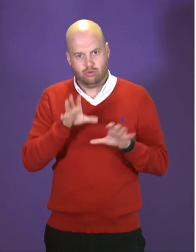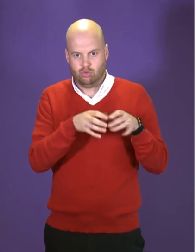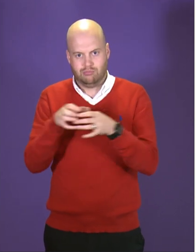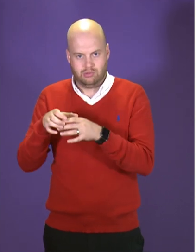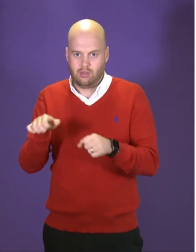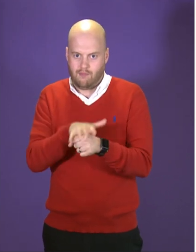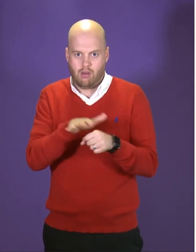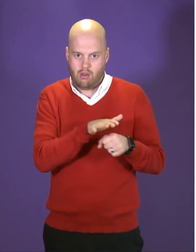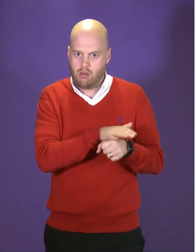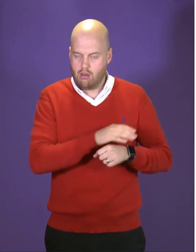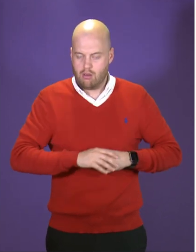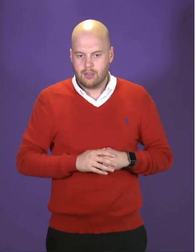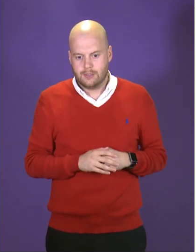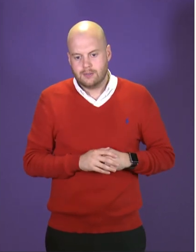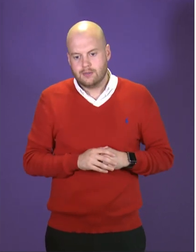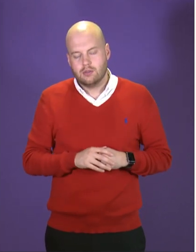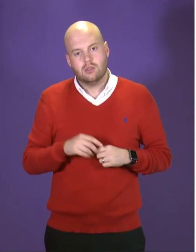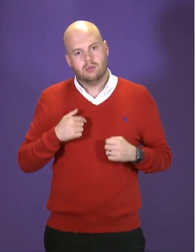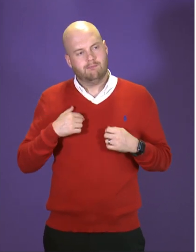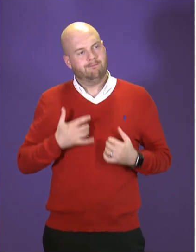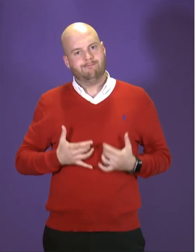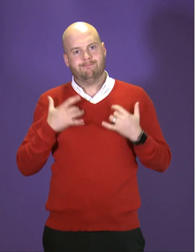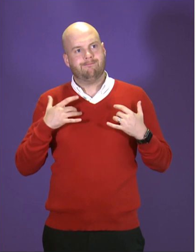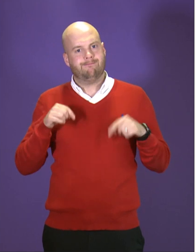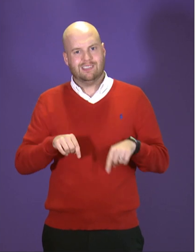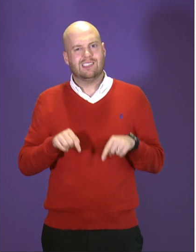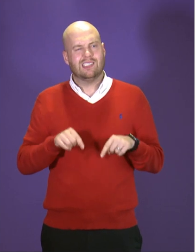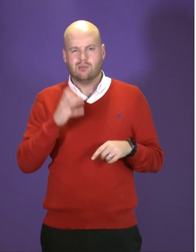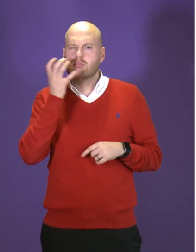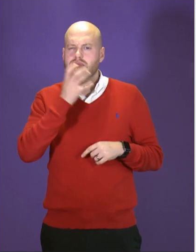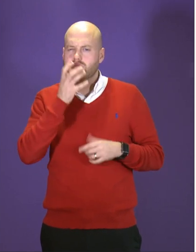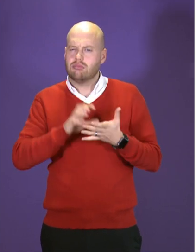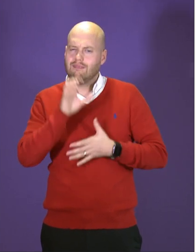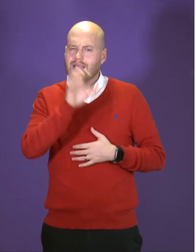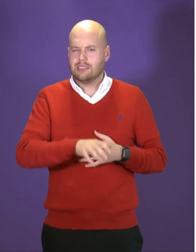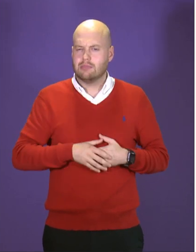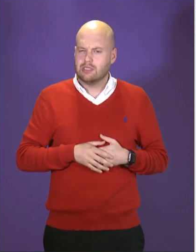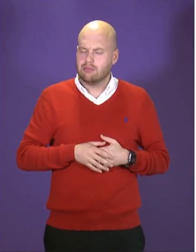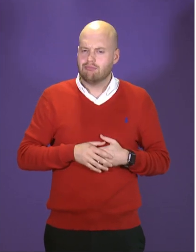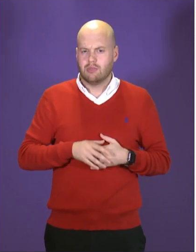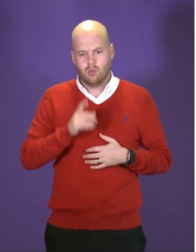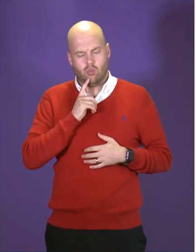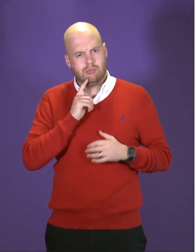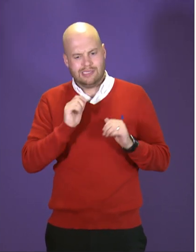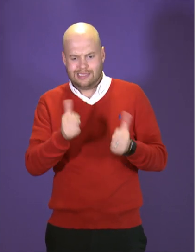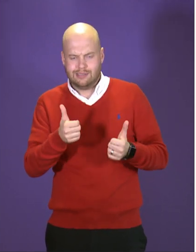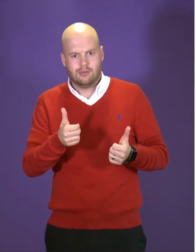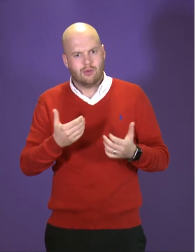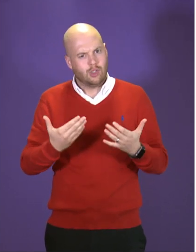And we see it as a really huge investment in developing a new generation, a creative